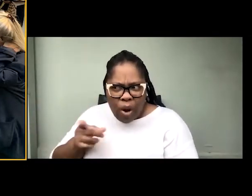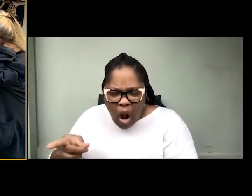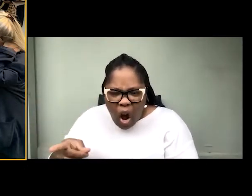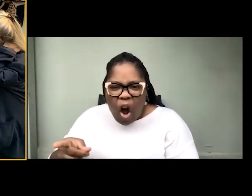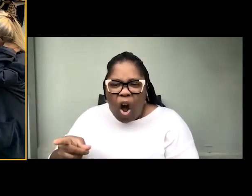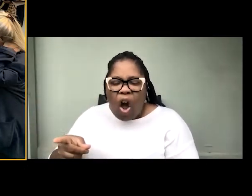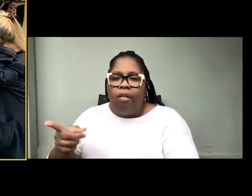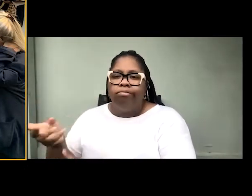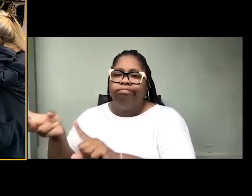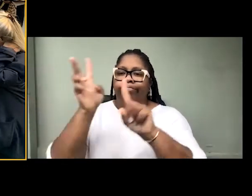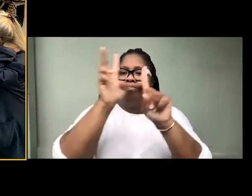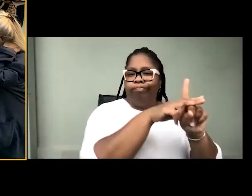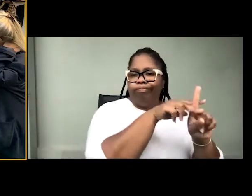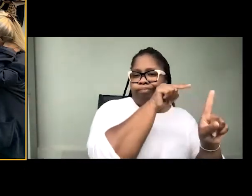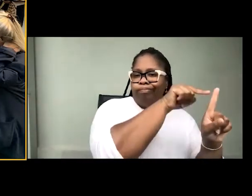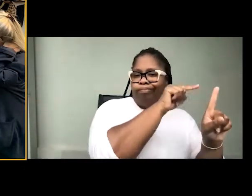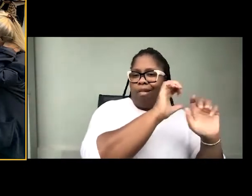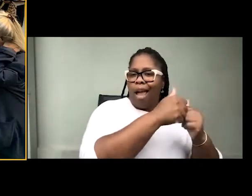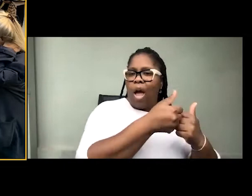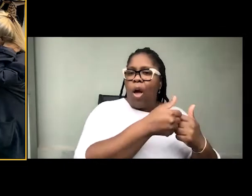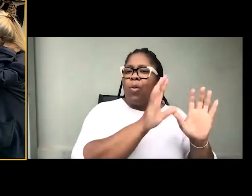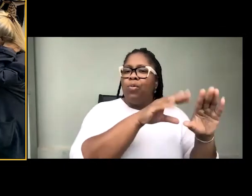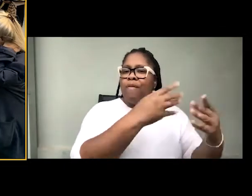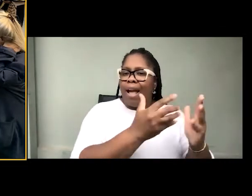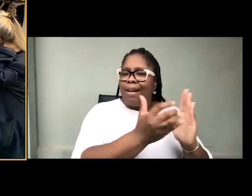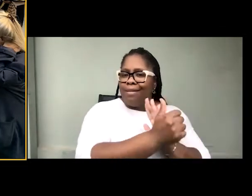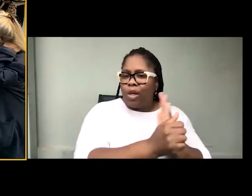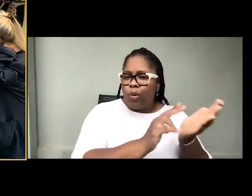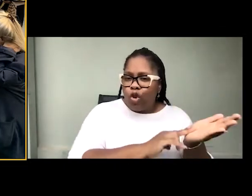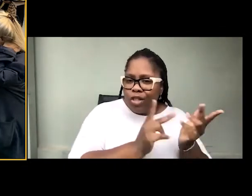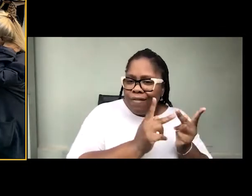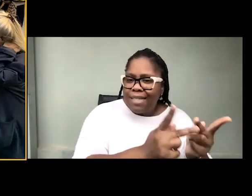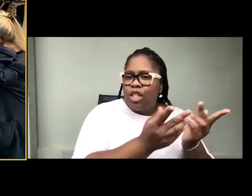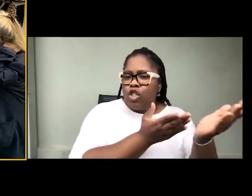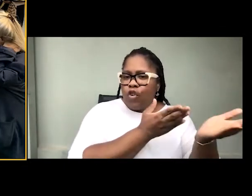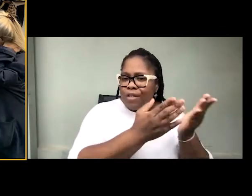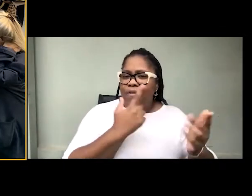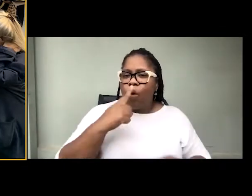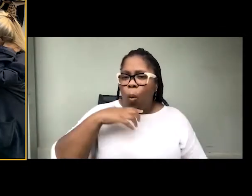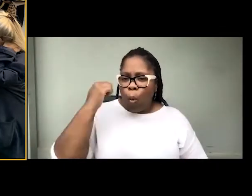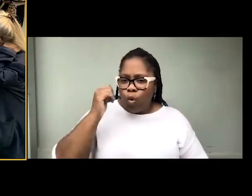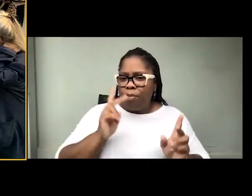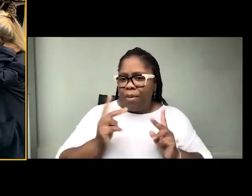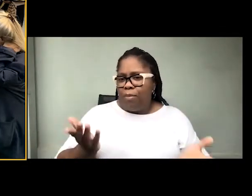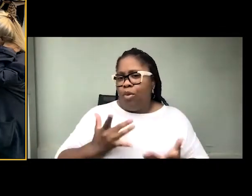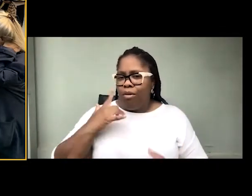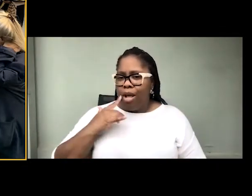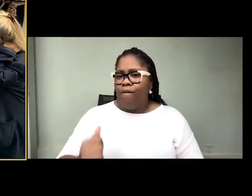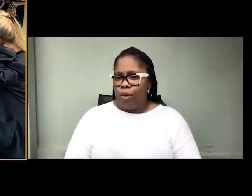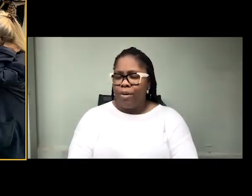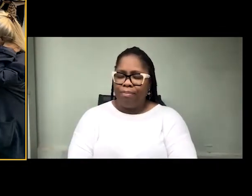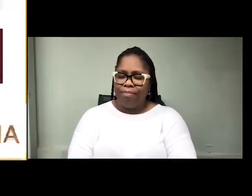improve services, particularly skilled nursing facilities for older adults in California.